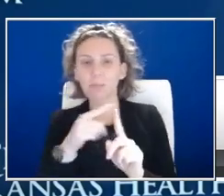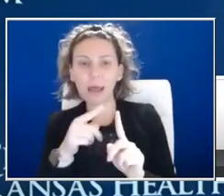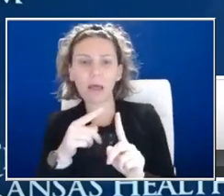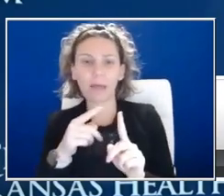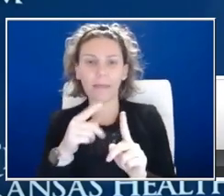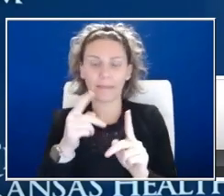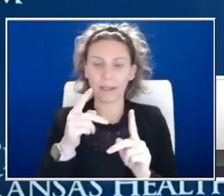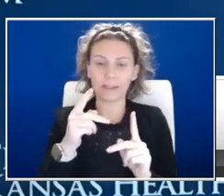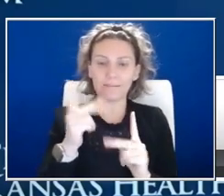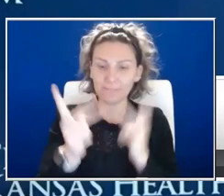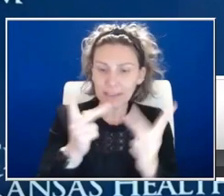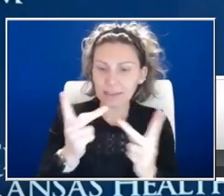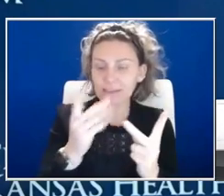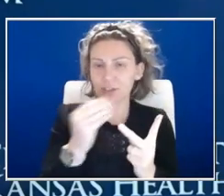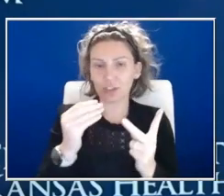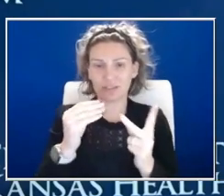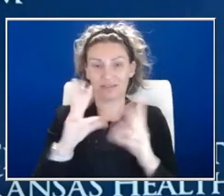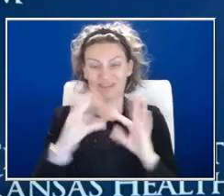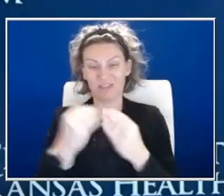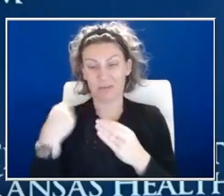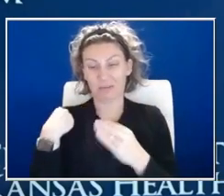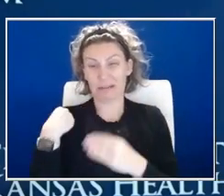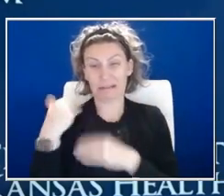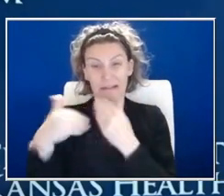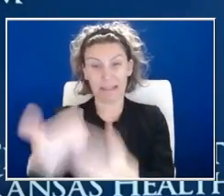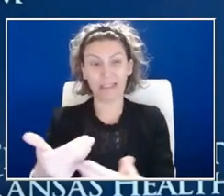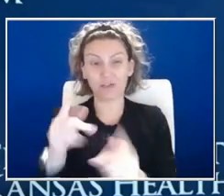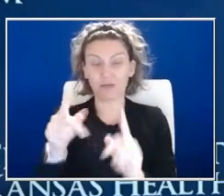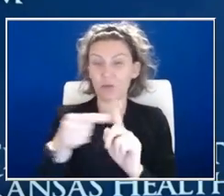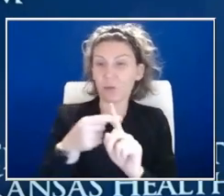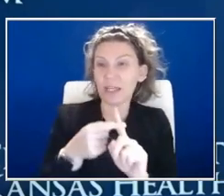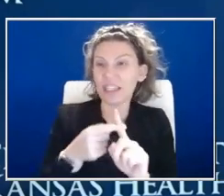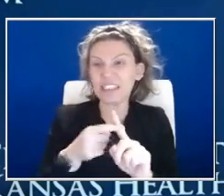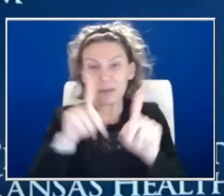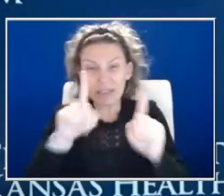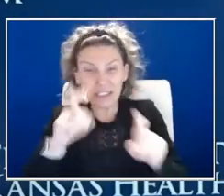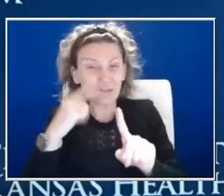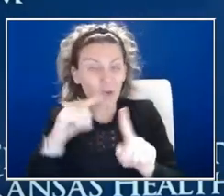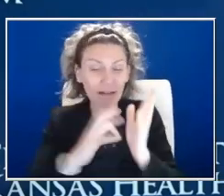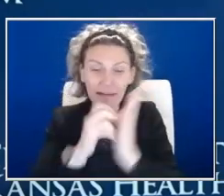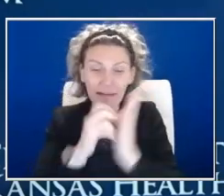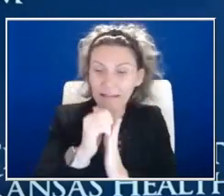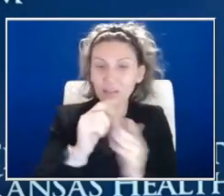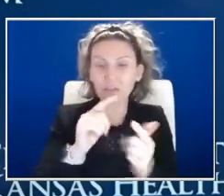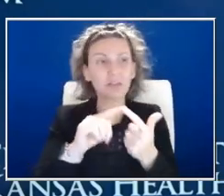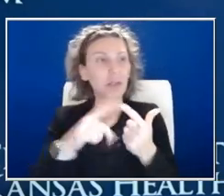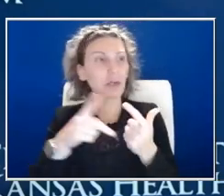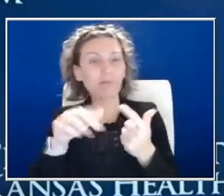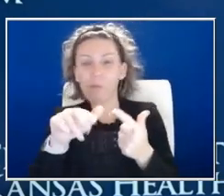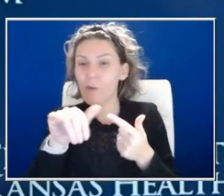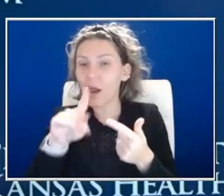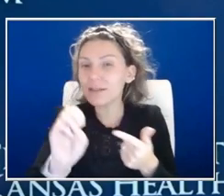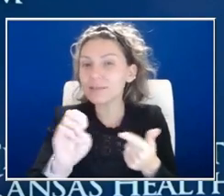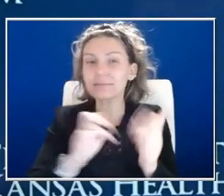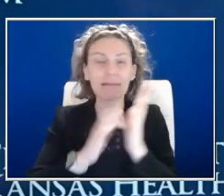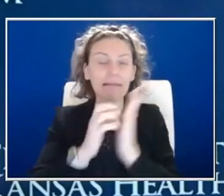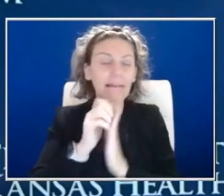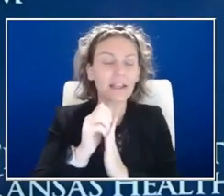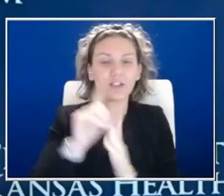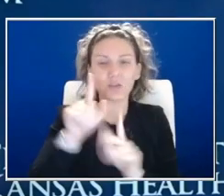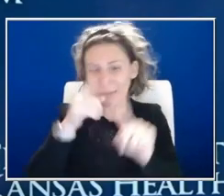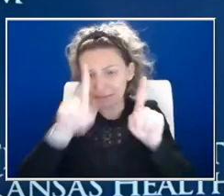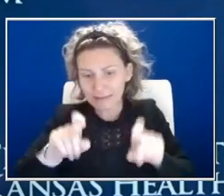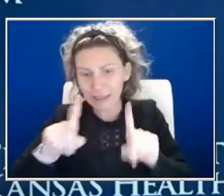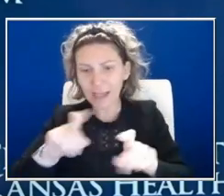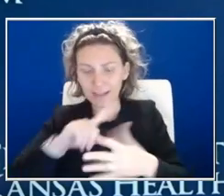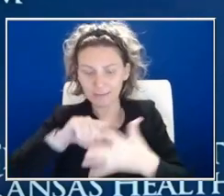guides a lot of these. Mm-hmm. When do we start colon cancer screening? When do we start testing for prostate cancer? Those sorts of things. And so trying to